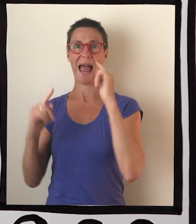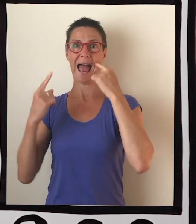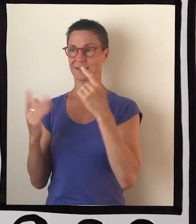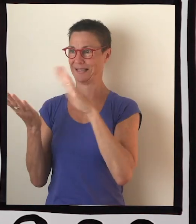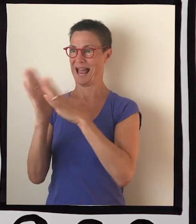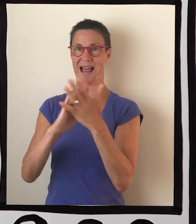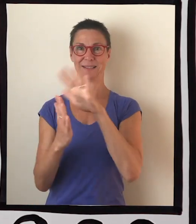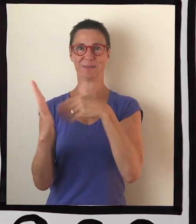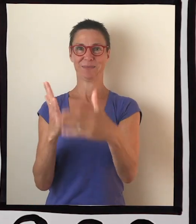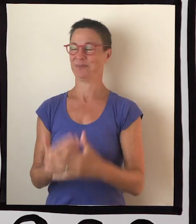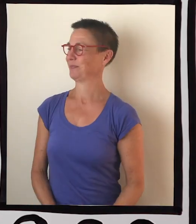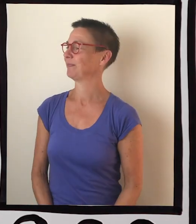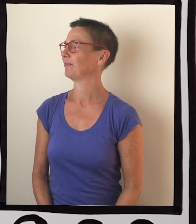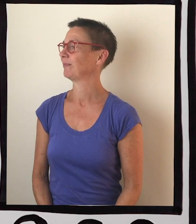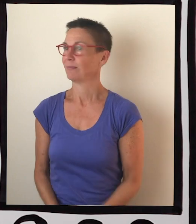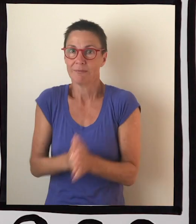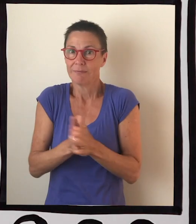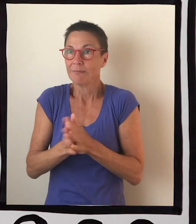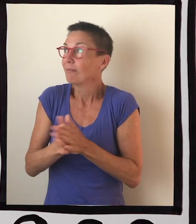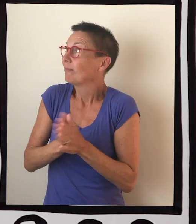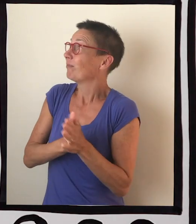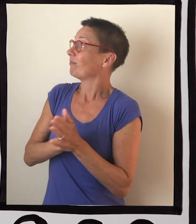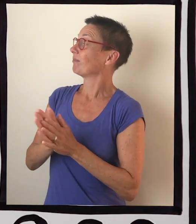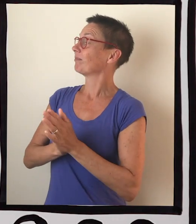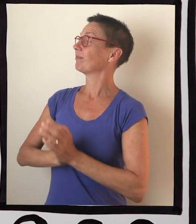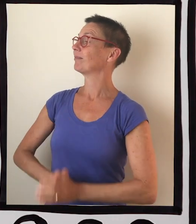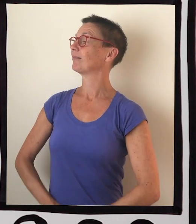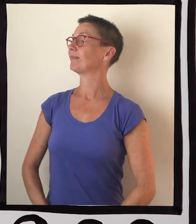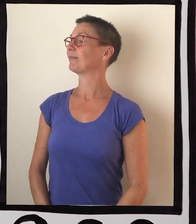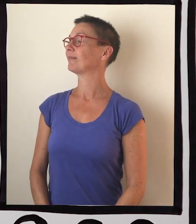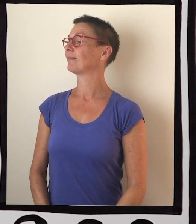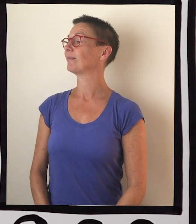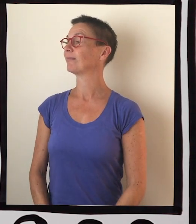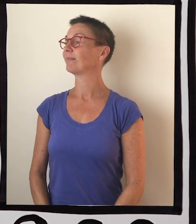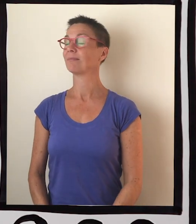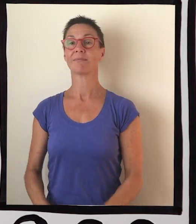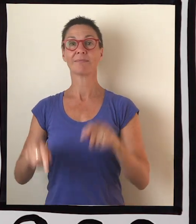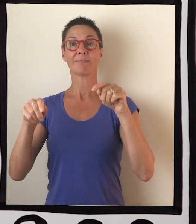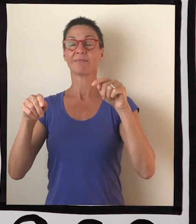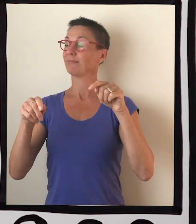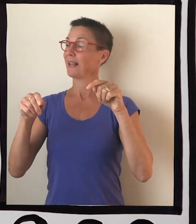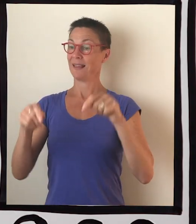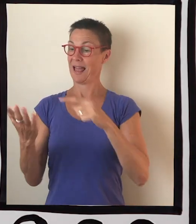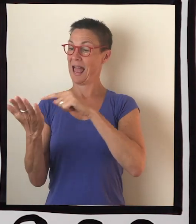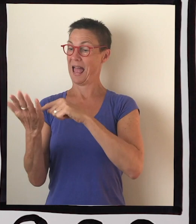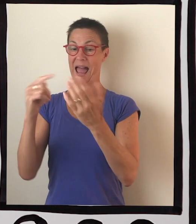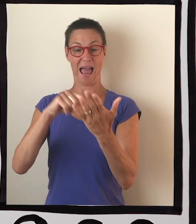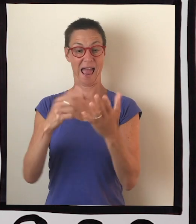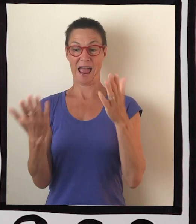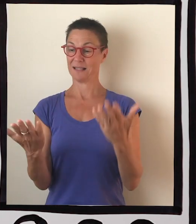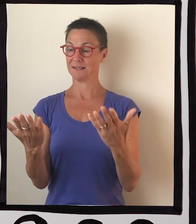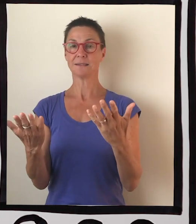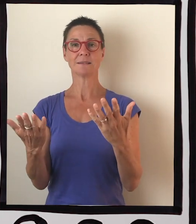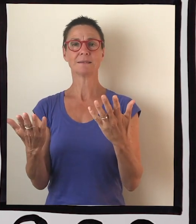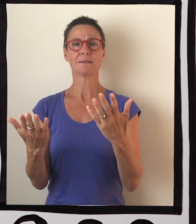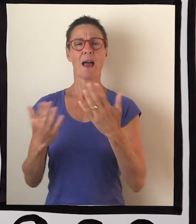are the